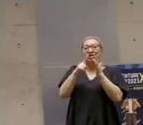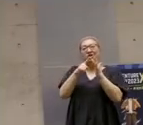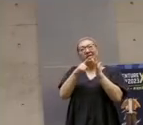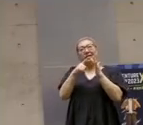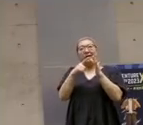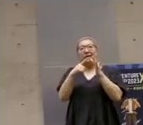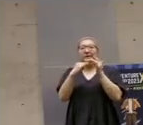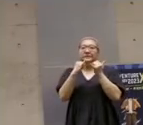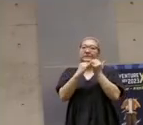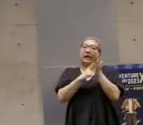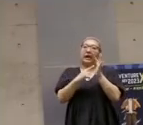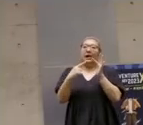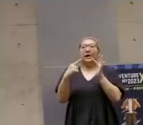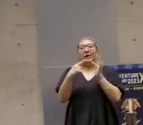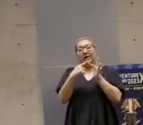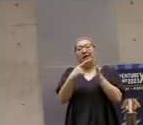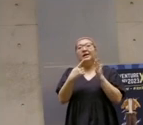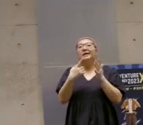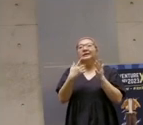a little bit more professional